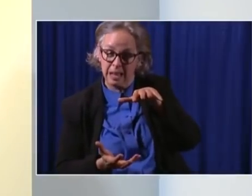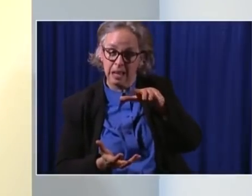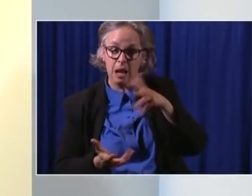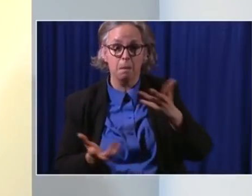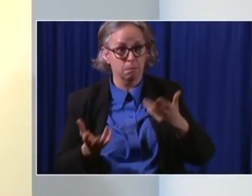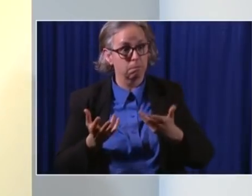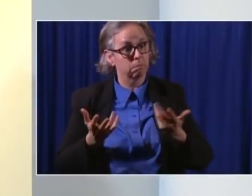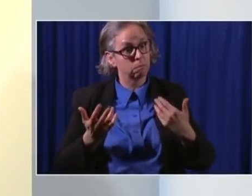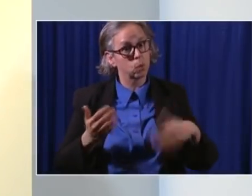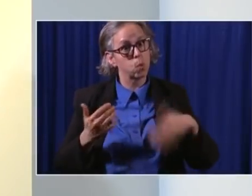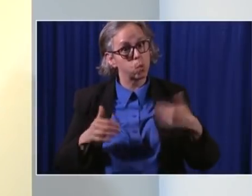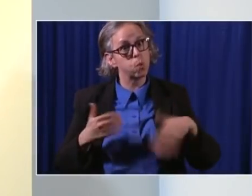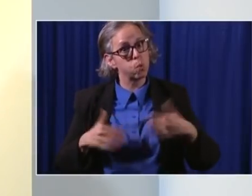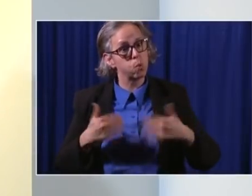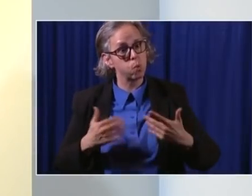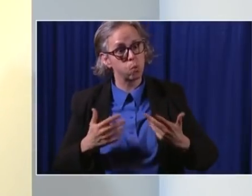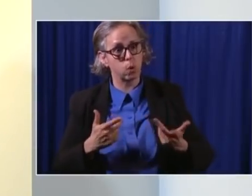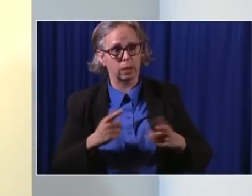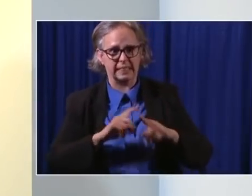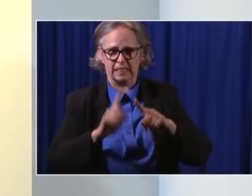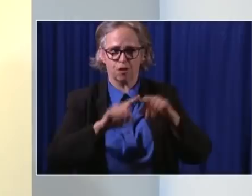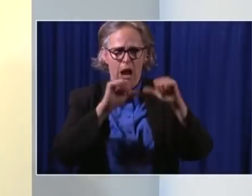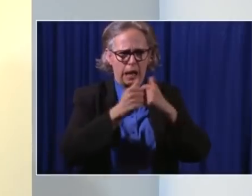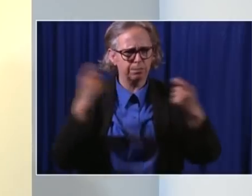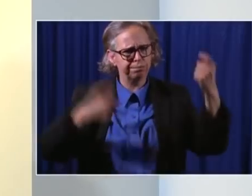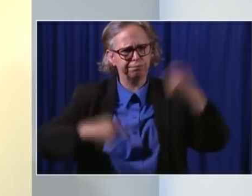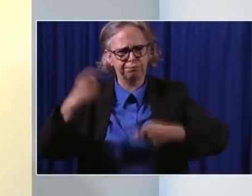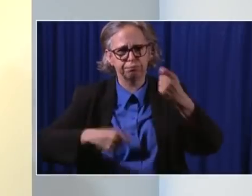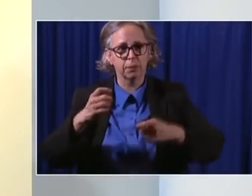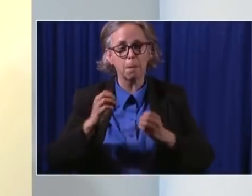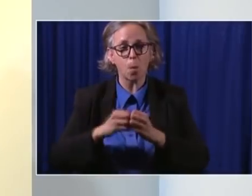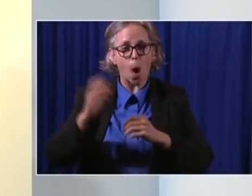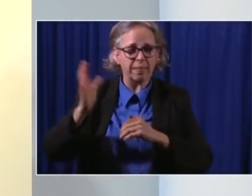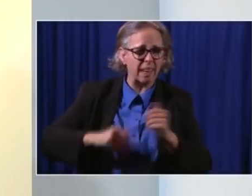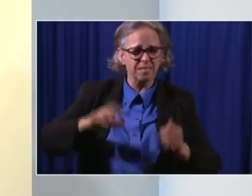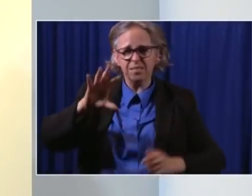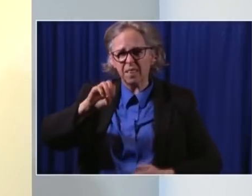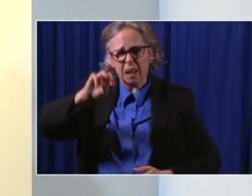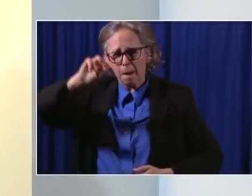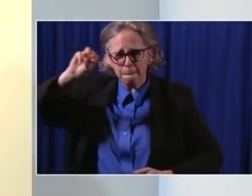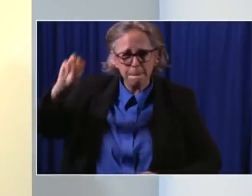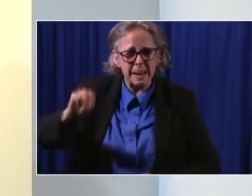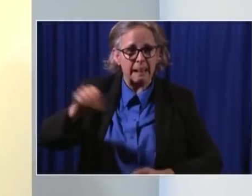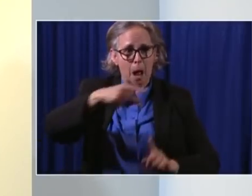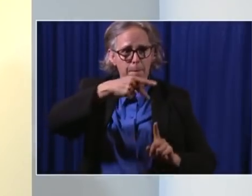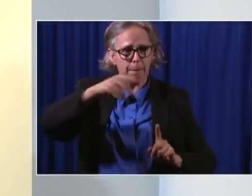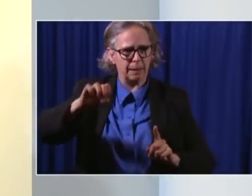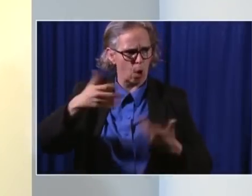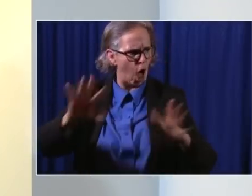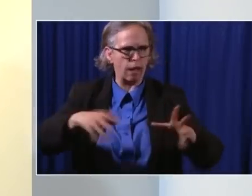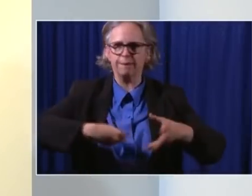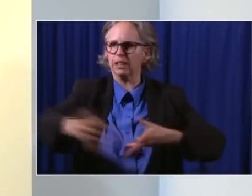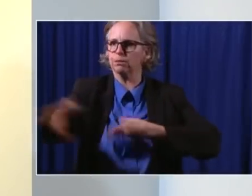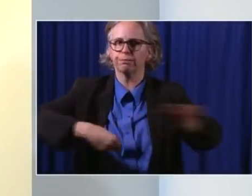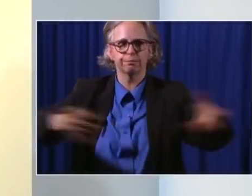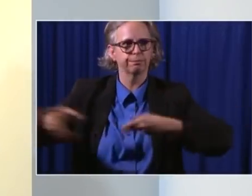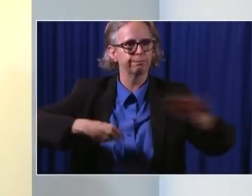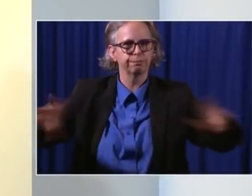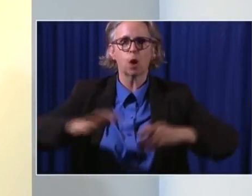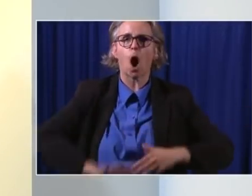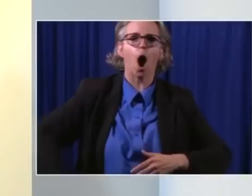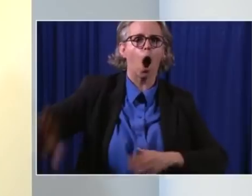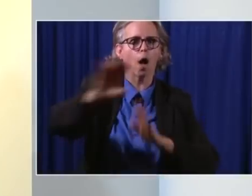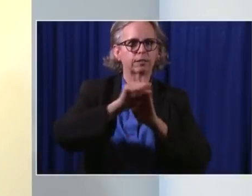Department of Health. More than 50 million pieces of that PPE have been distributed across the state to the people who